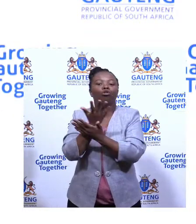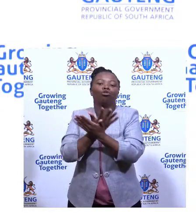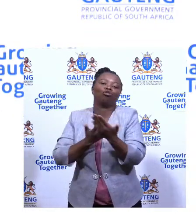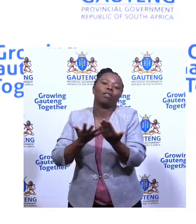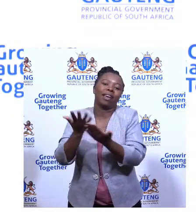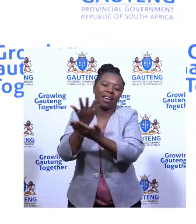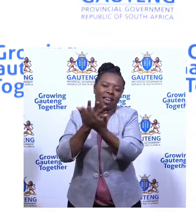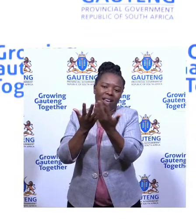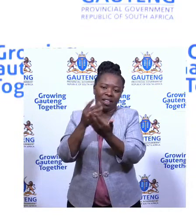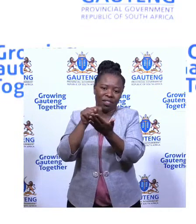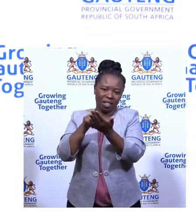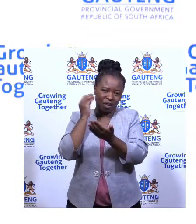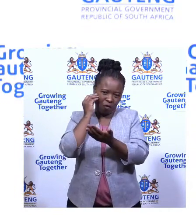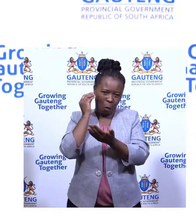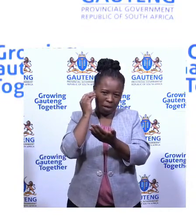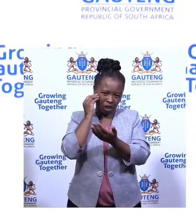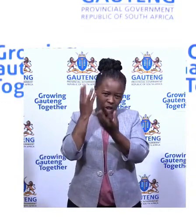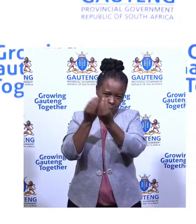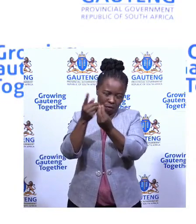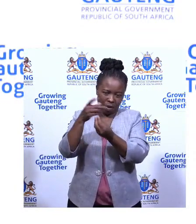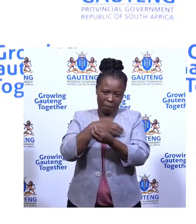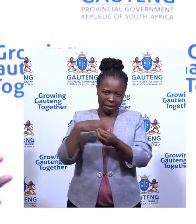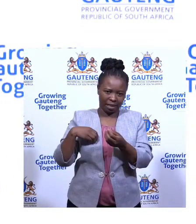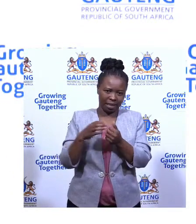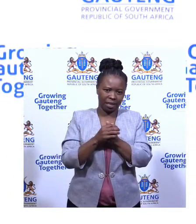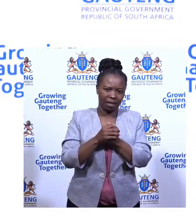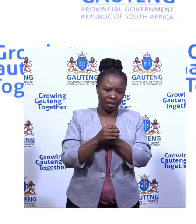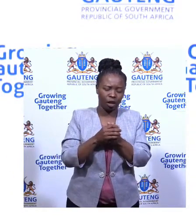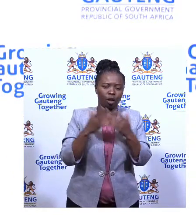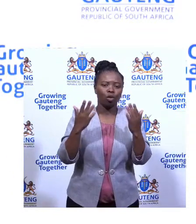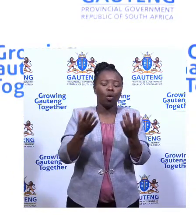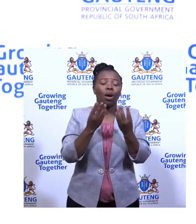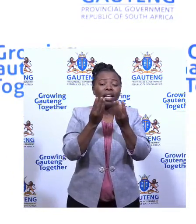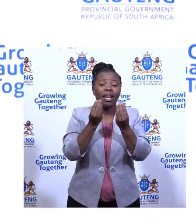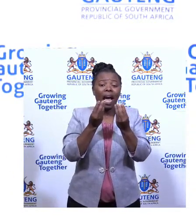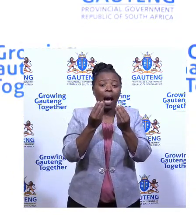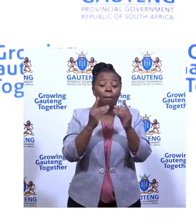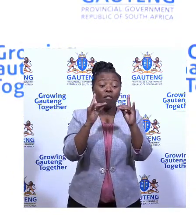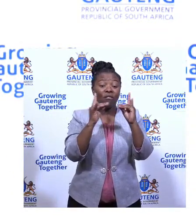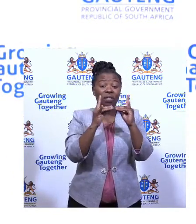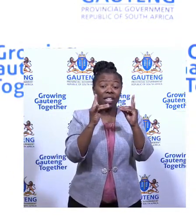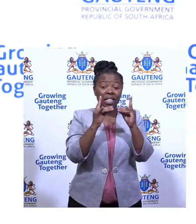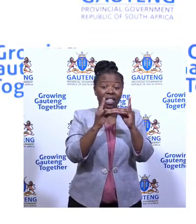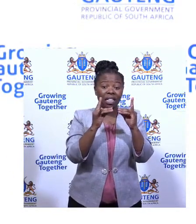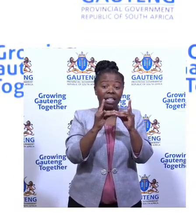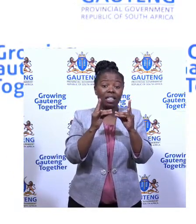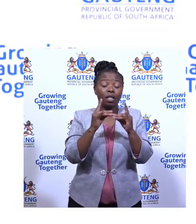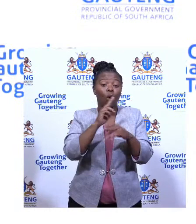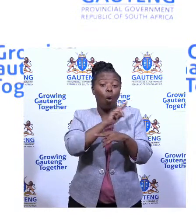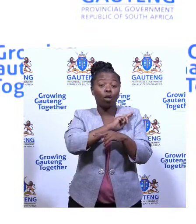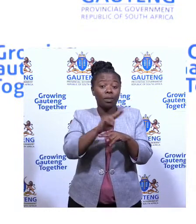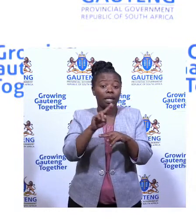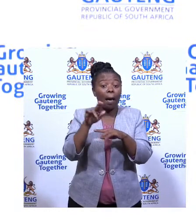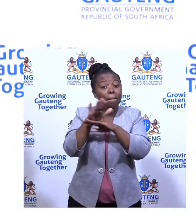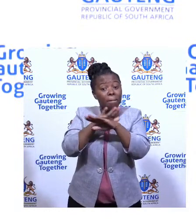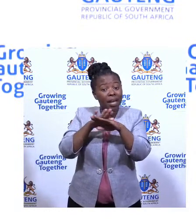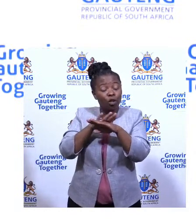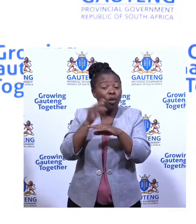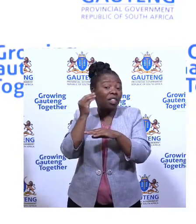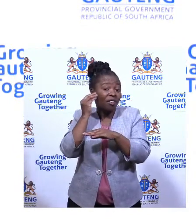share with them this. So the number of field hospitals that we were planning, based on science, based